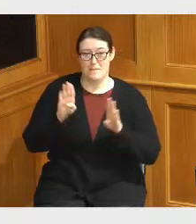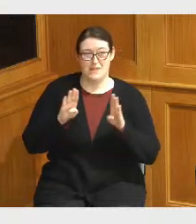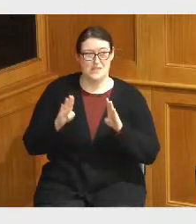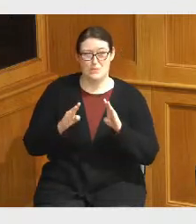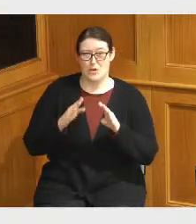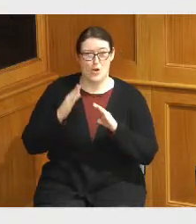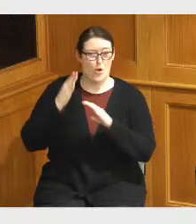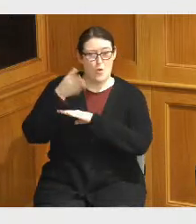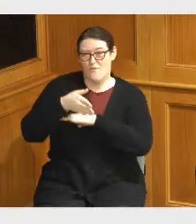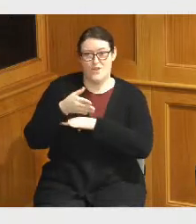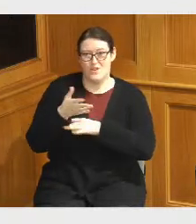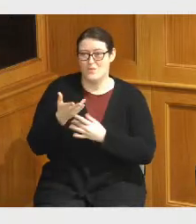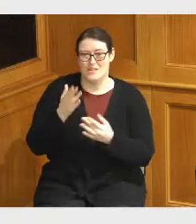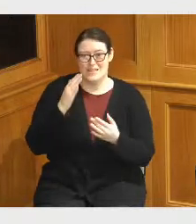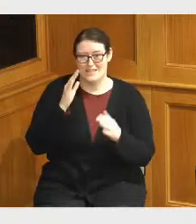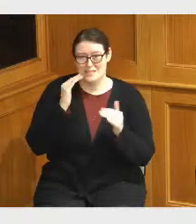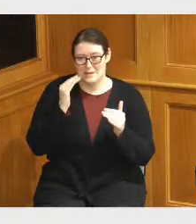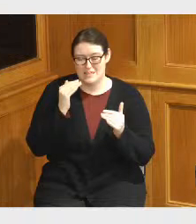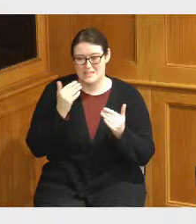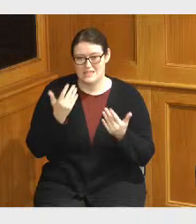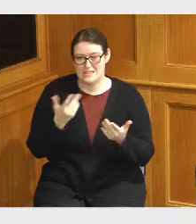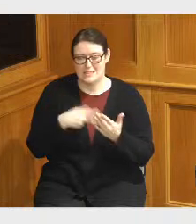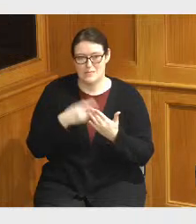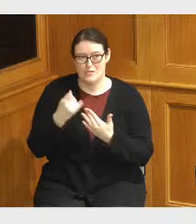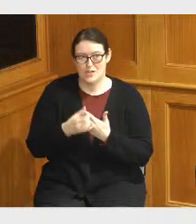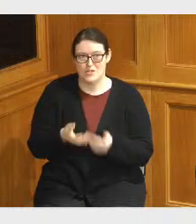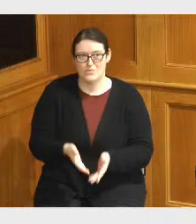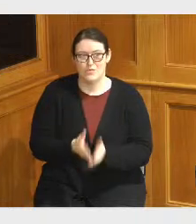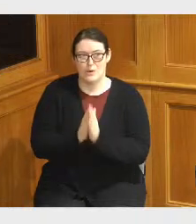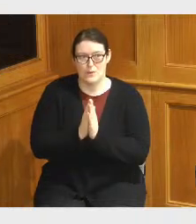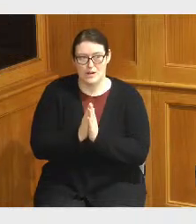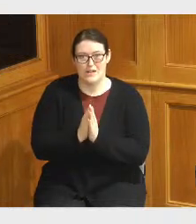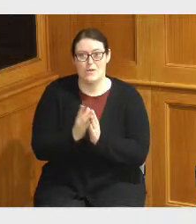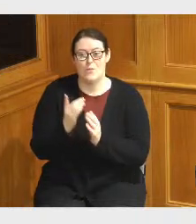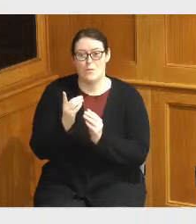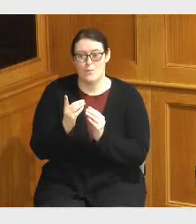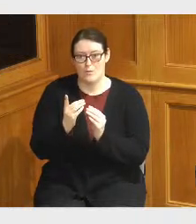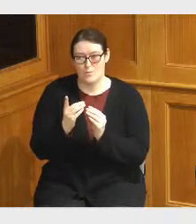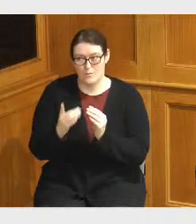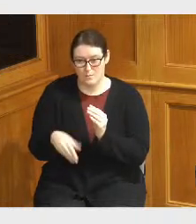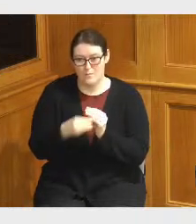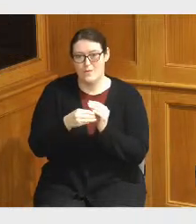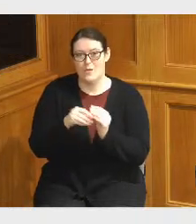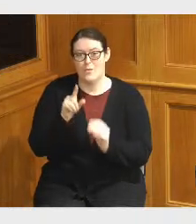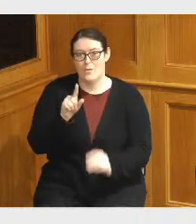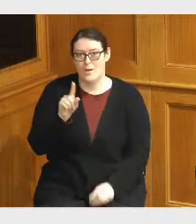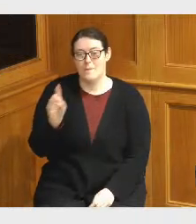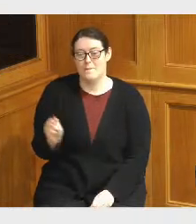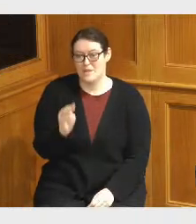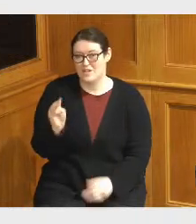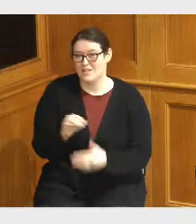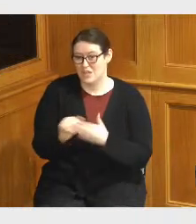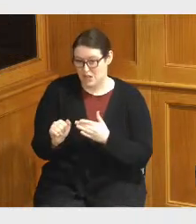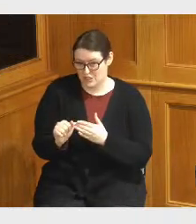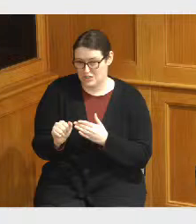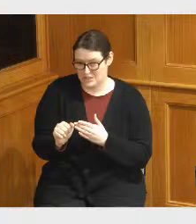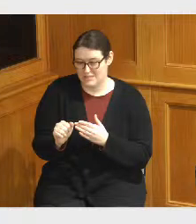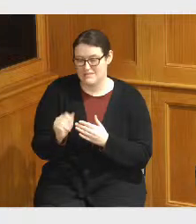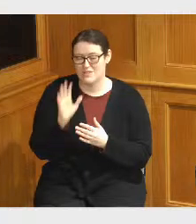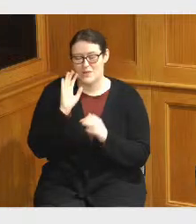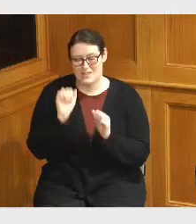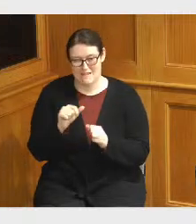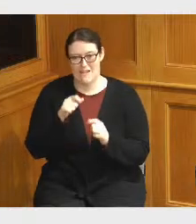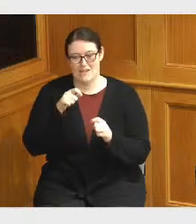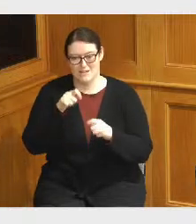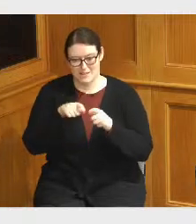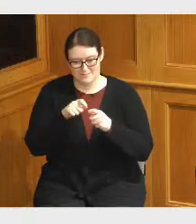than expected, and the project requires another $1 million to complete. So I'll get into a little more detail